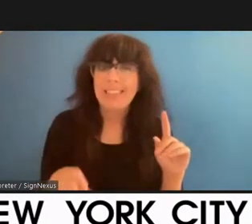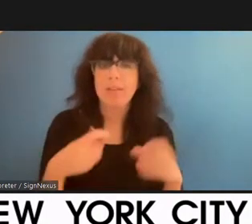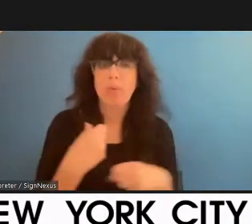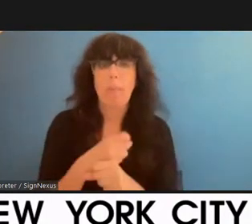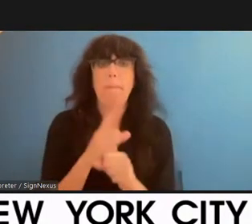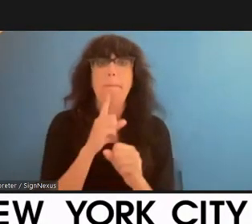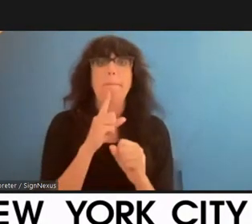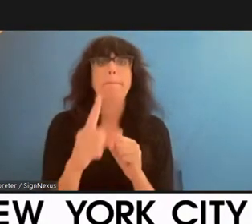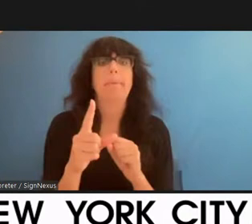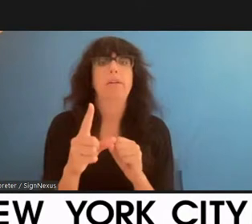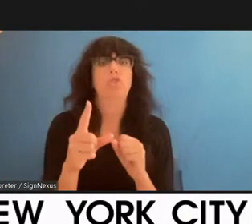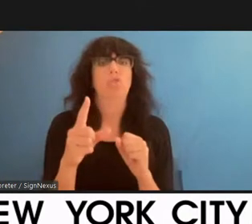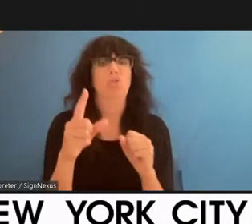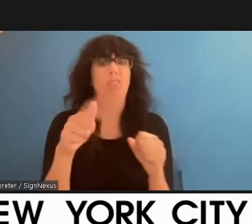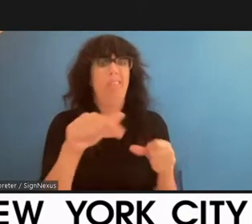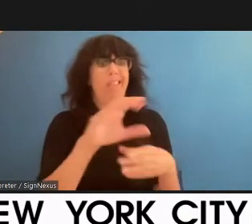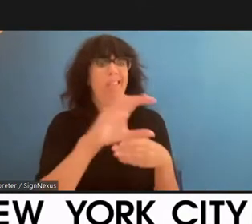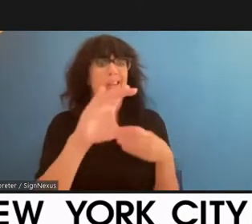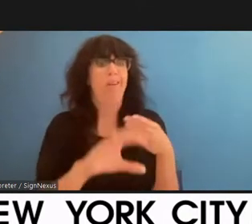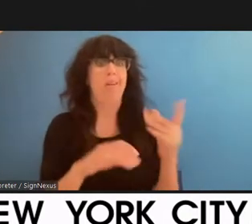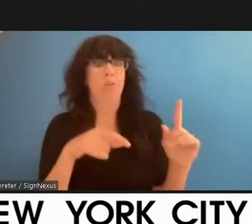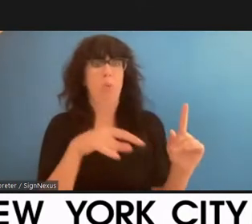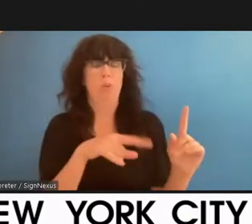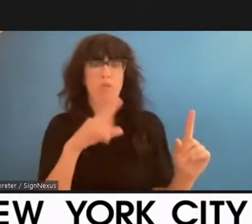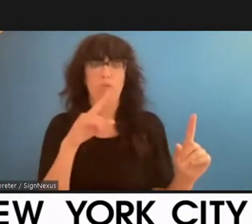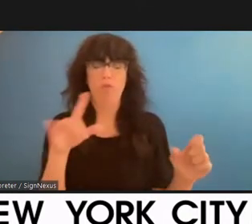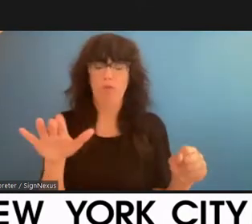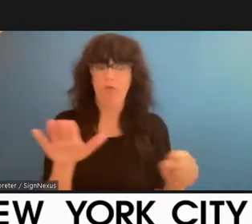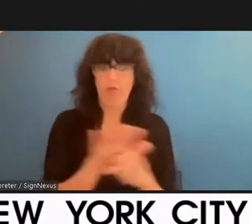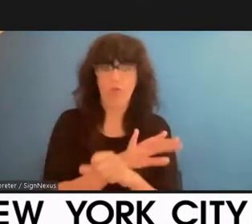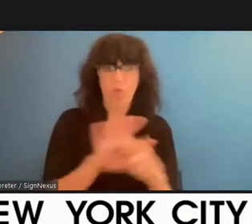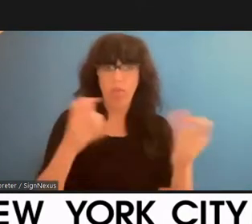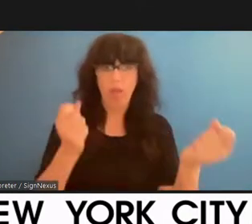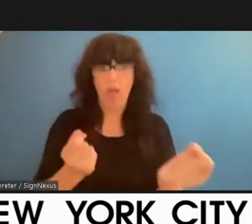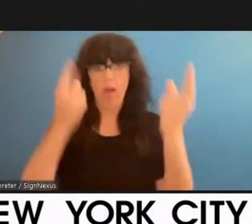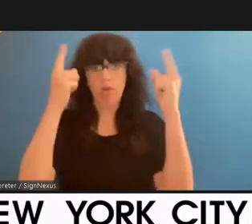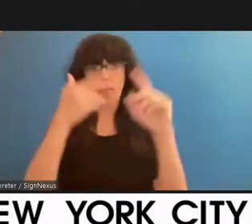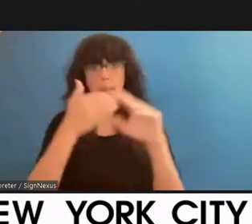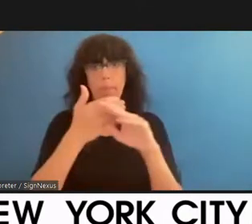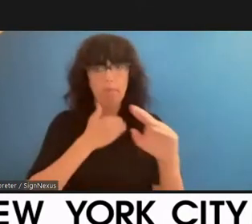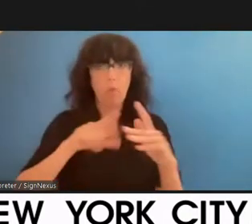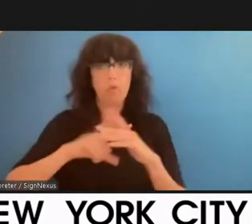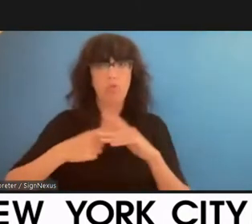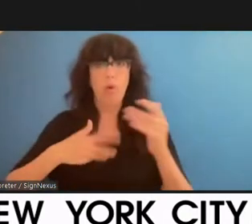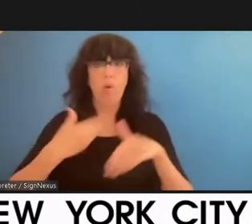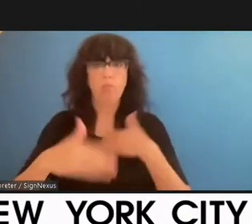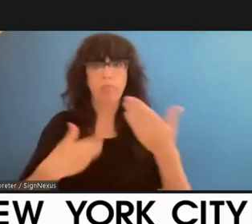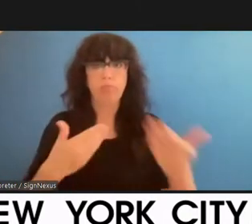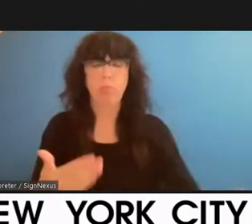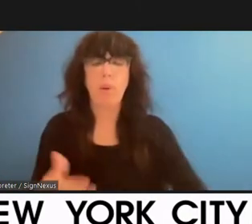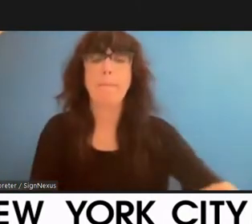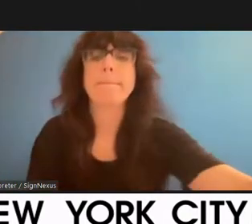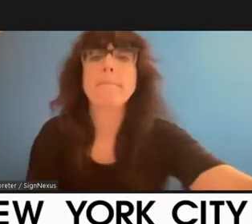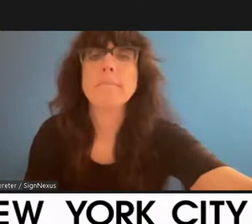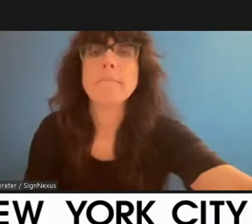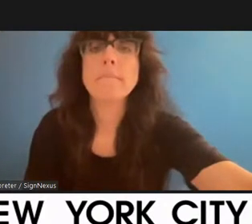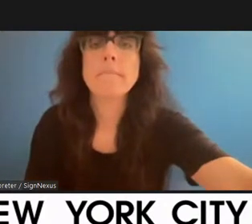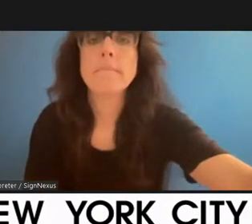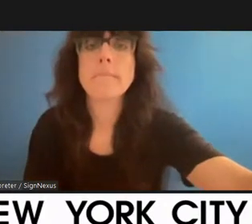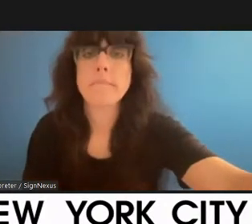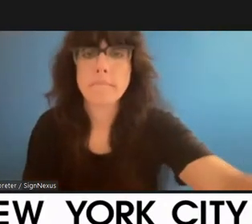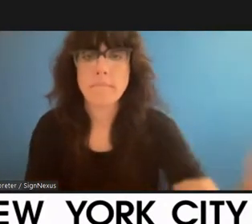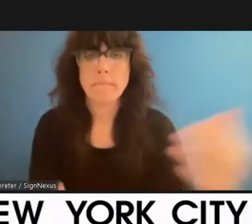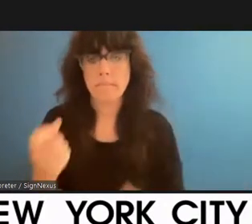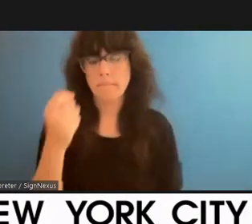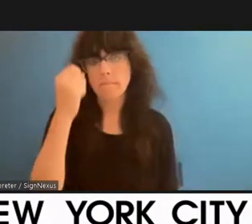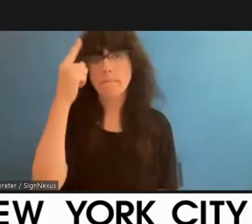the consequences of this program are understood before its implementation i understand that you guys did a shortcut